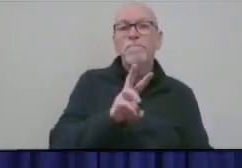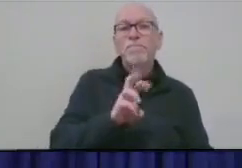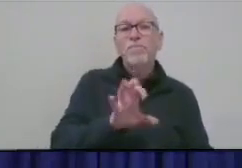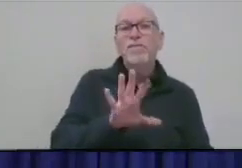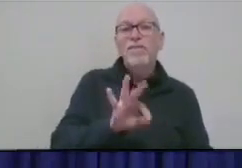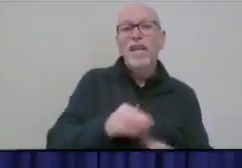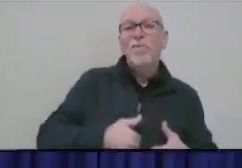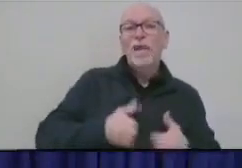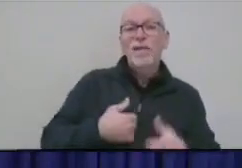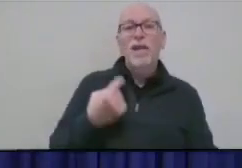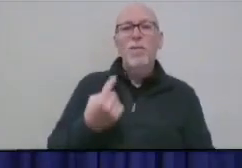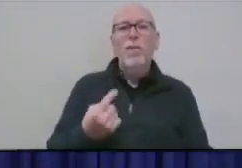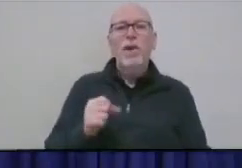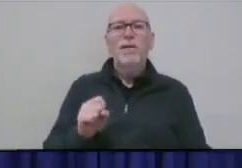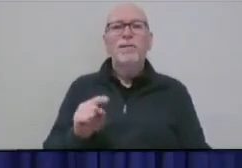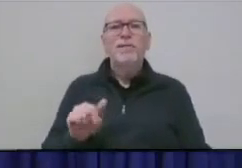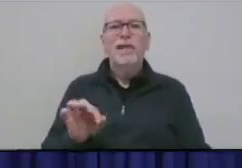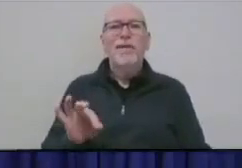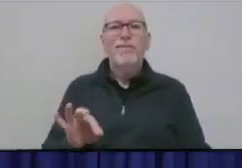individual.